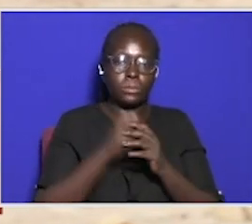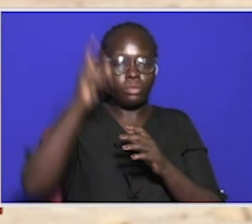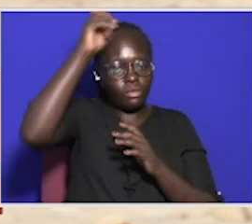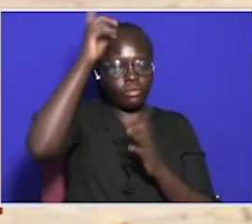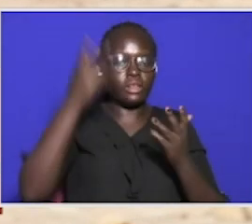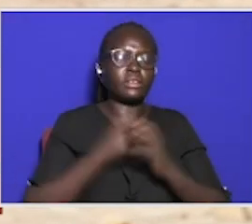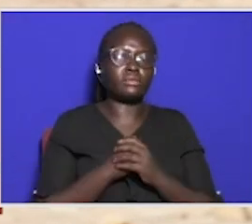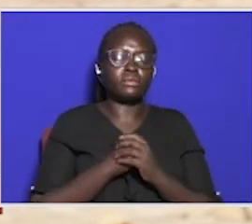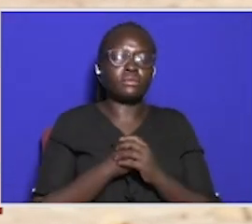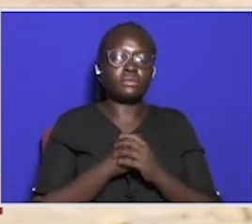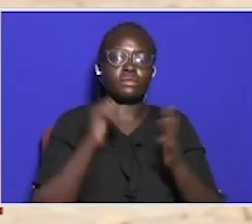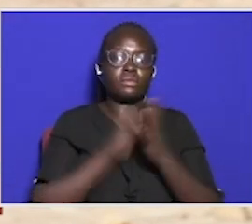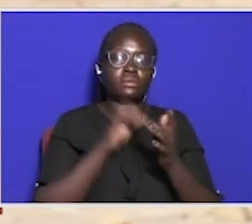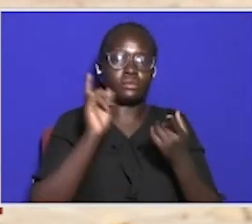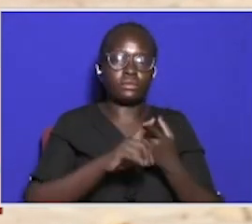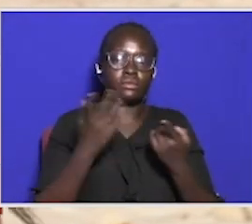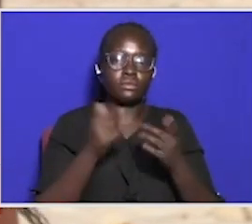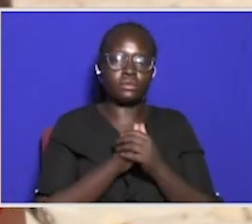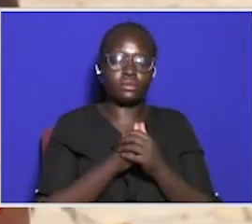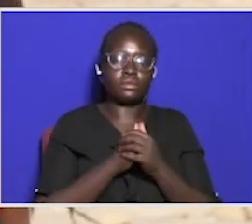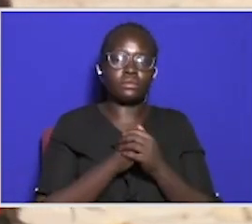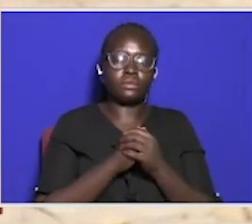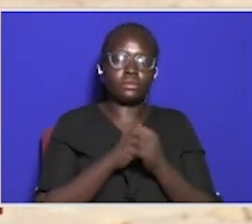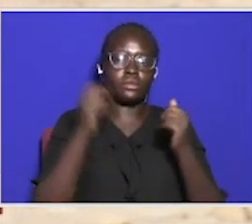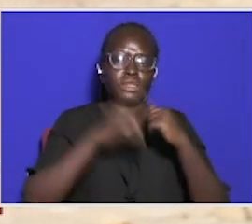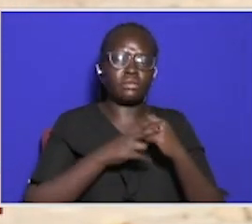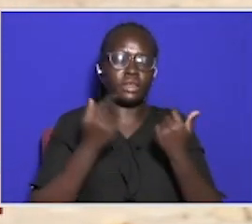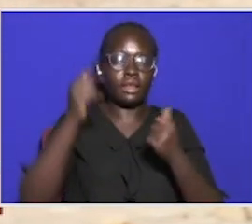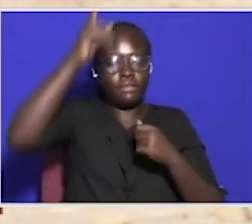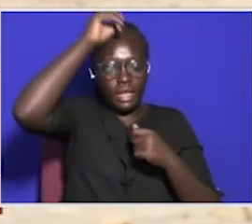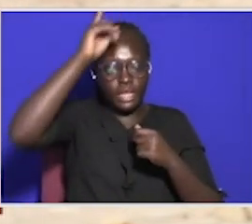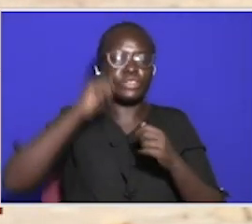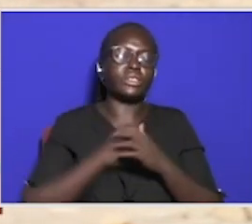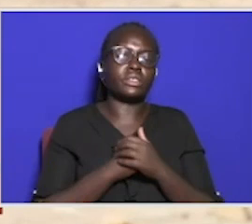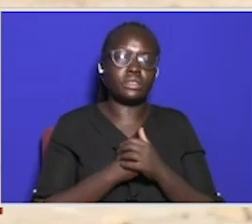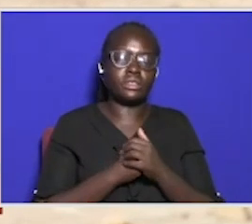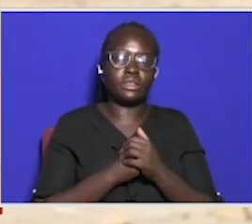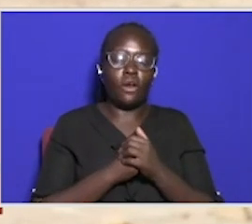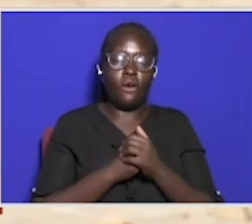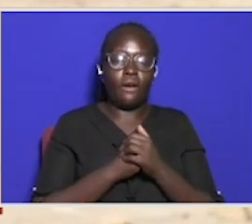villages, that is we would say 7 villages, a full